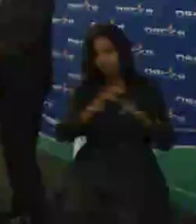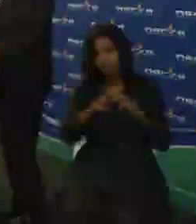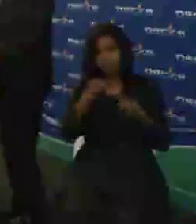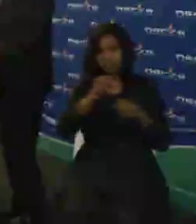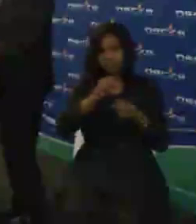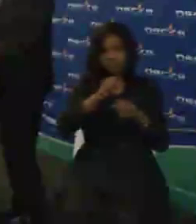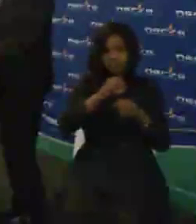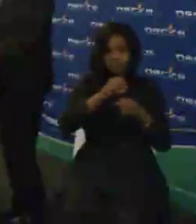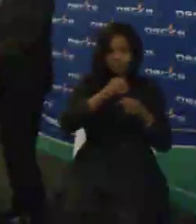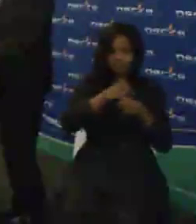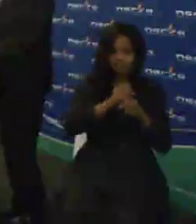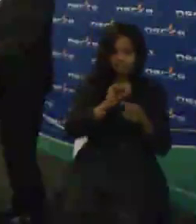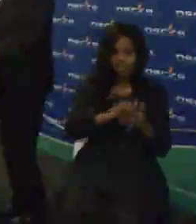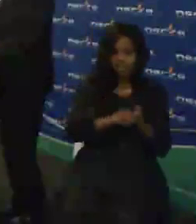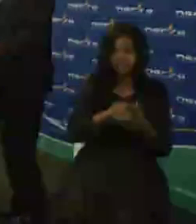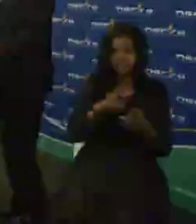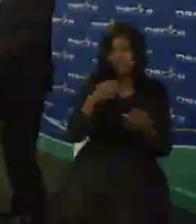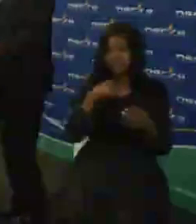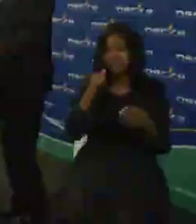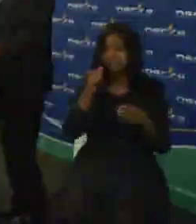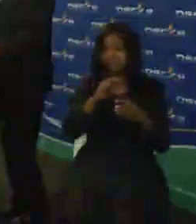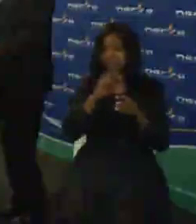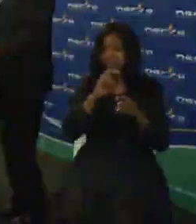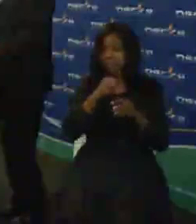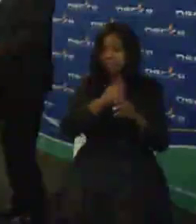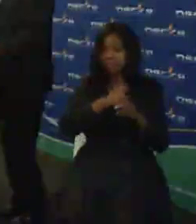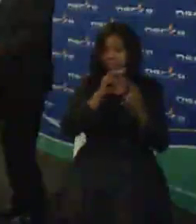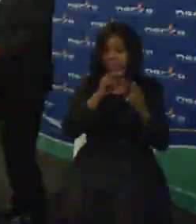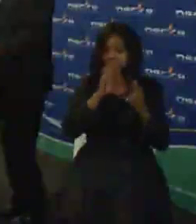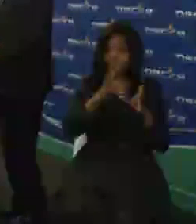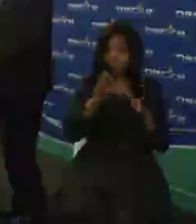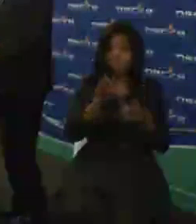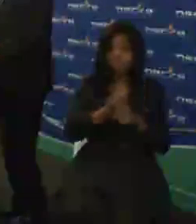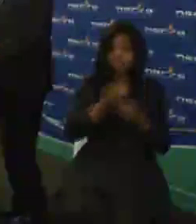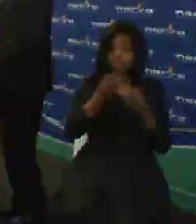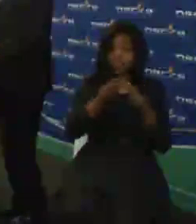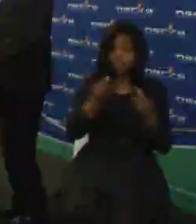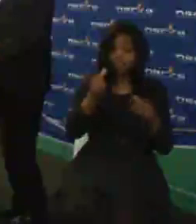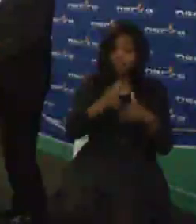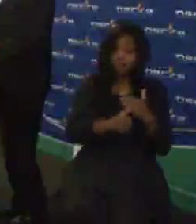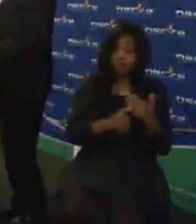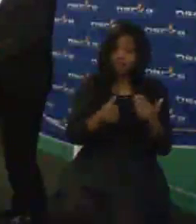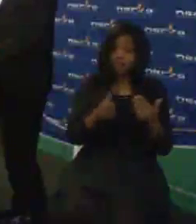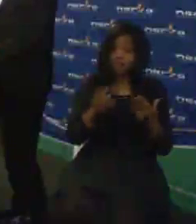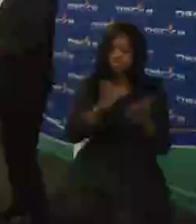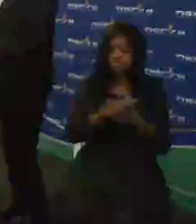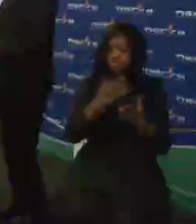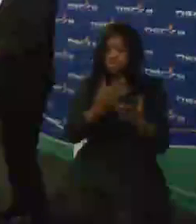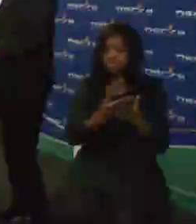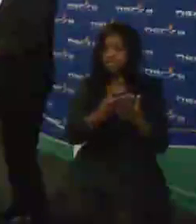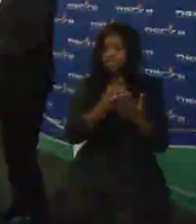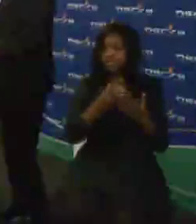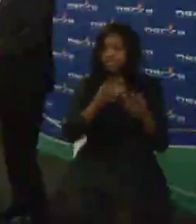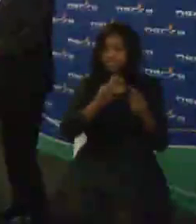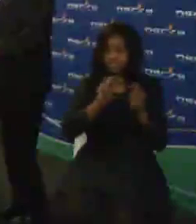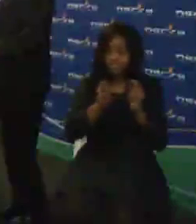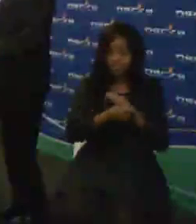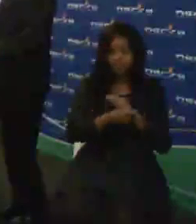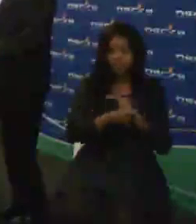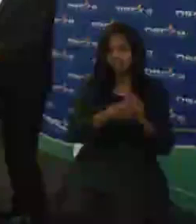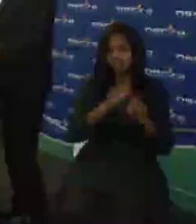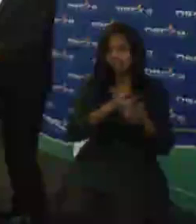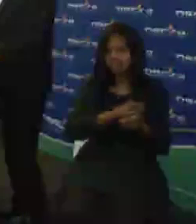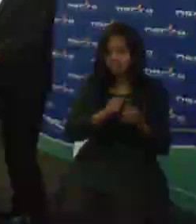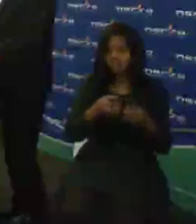that, Chairperson, in my view, I think that's going to take definitely a few months, which then just jeopardizes